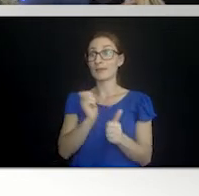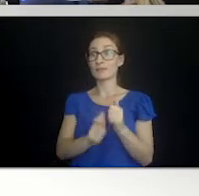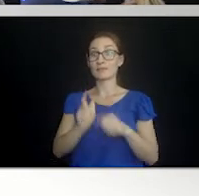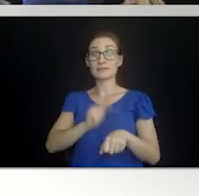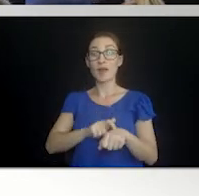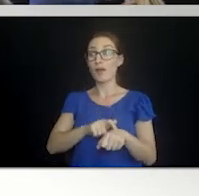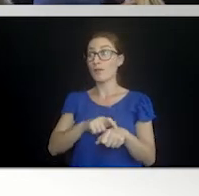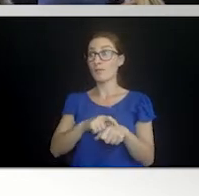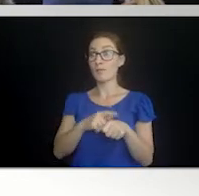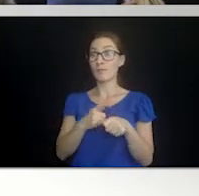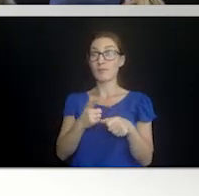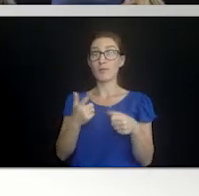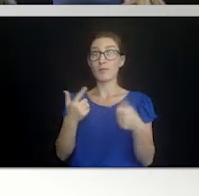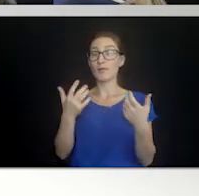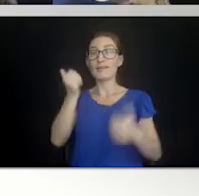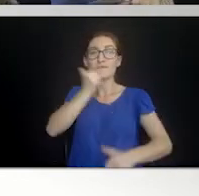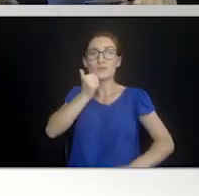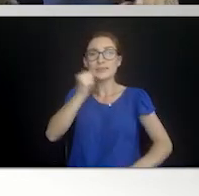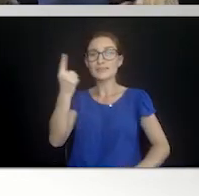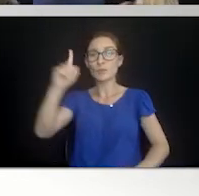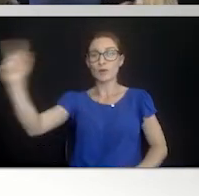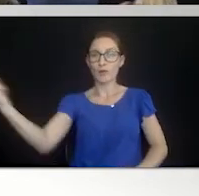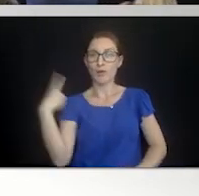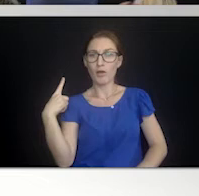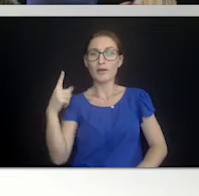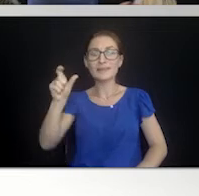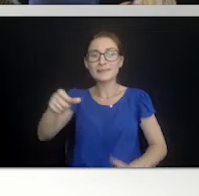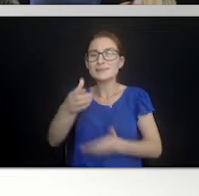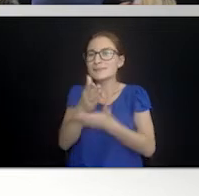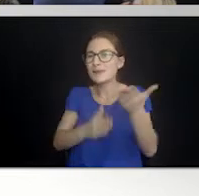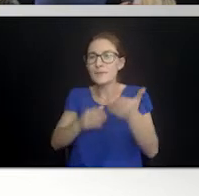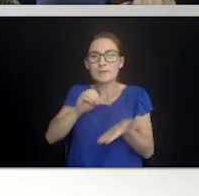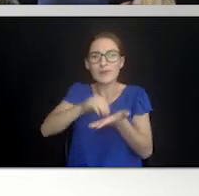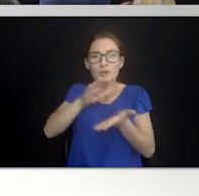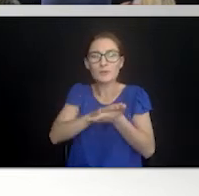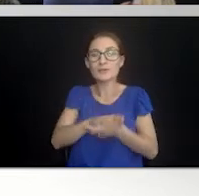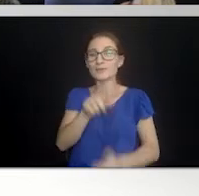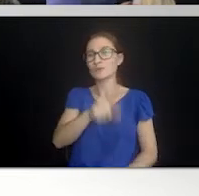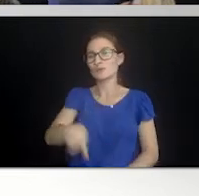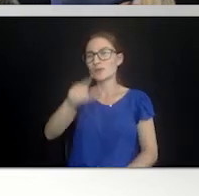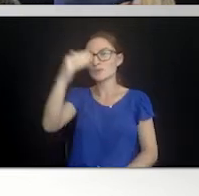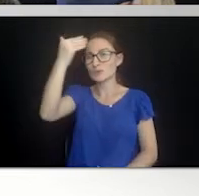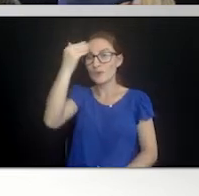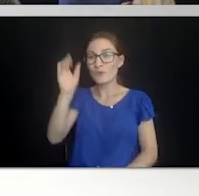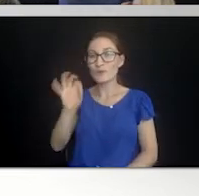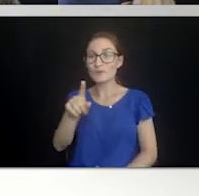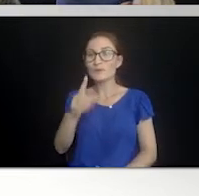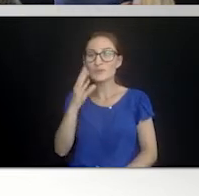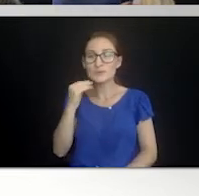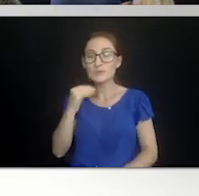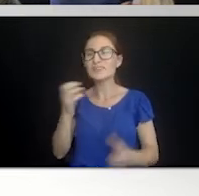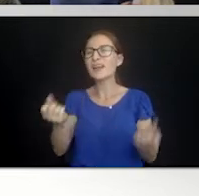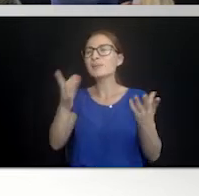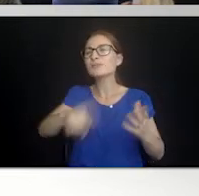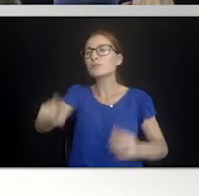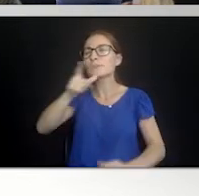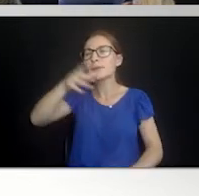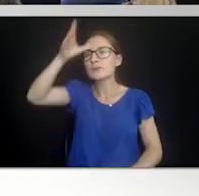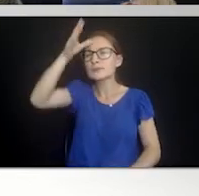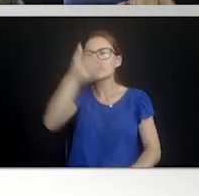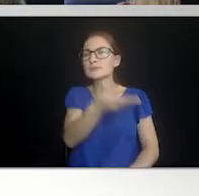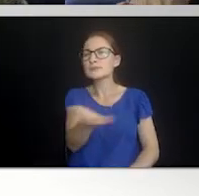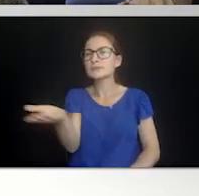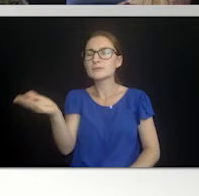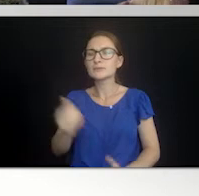time I turn around, somebody needs some document, and it never ends. So, I mean, you all know that if you've been around it. How many in here are parents?